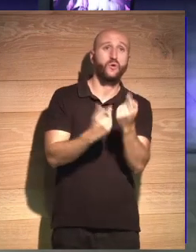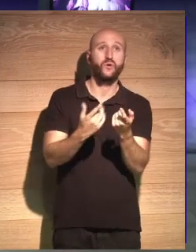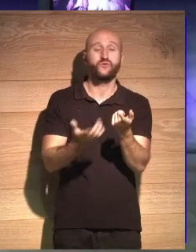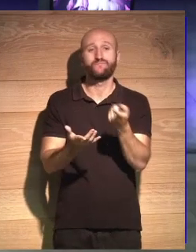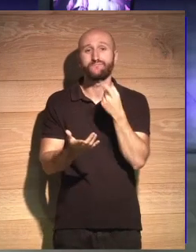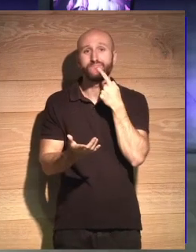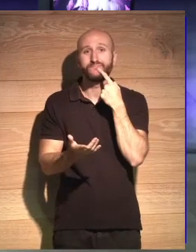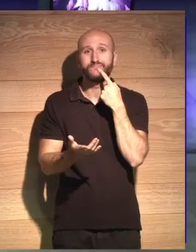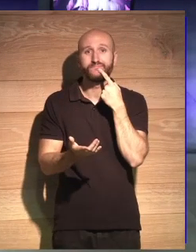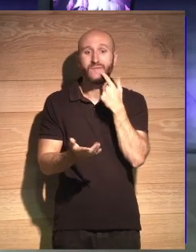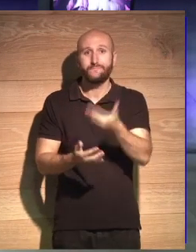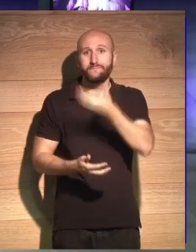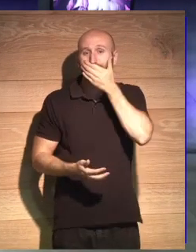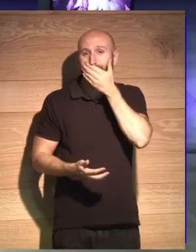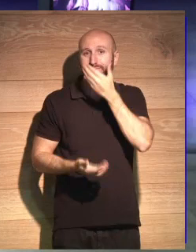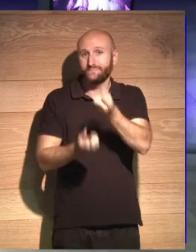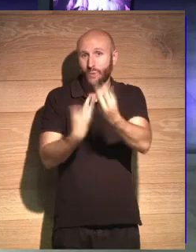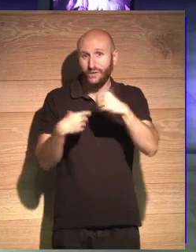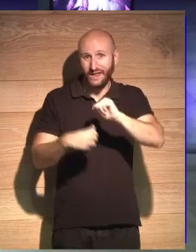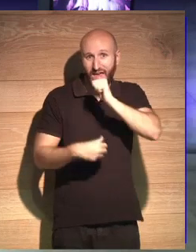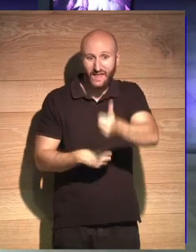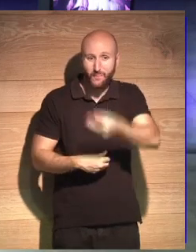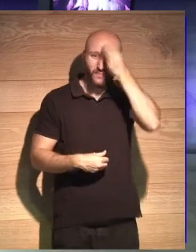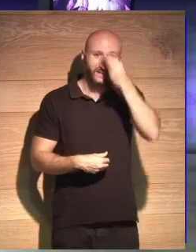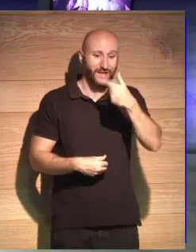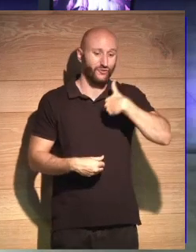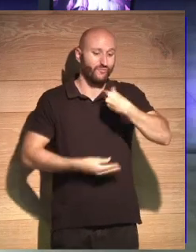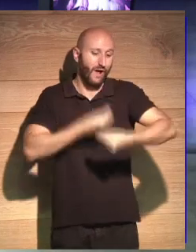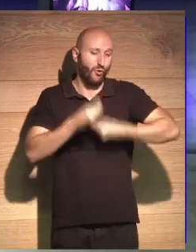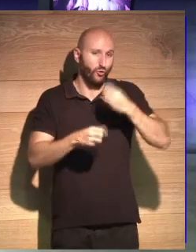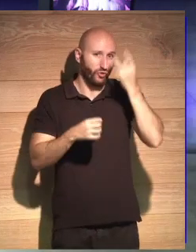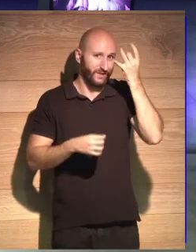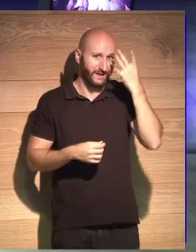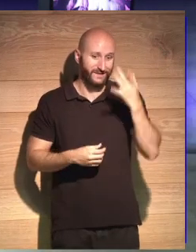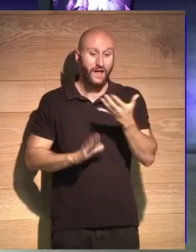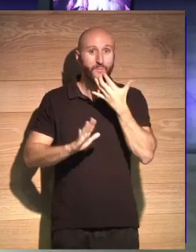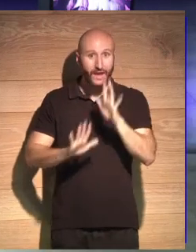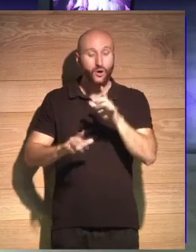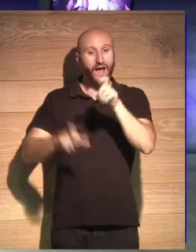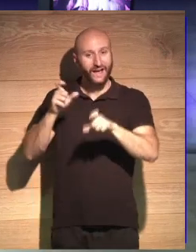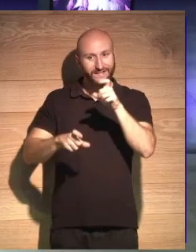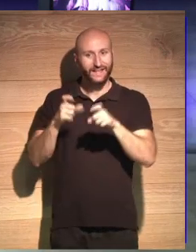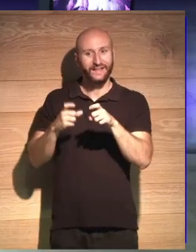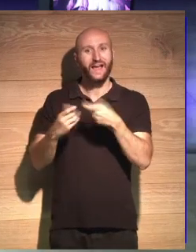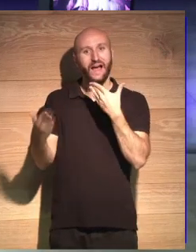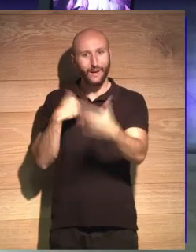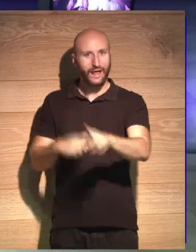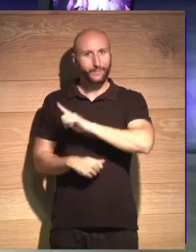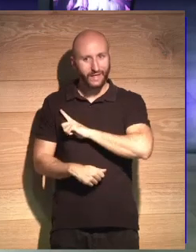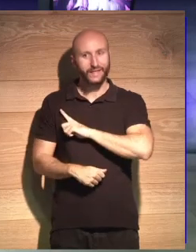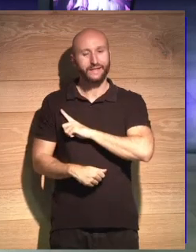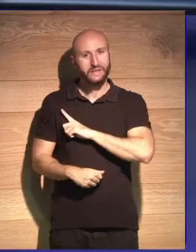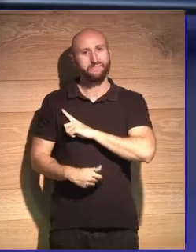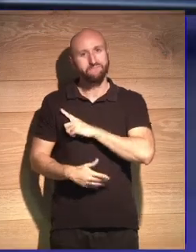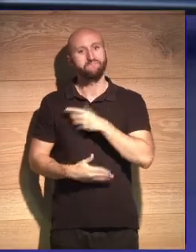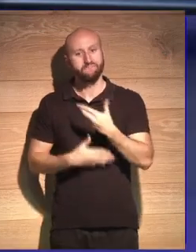detect that there are many people who have an open mind, and some people tell me, however, that think that I am just